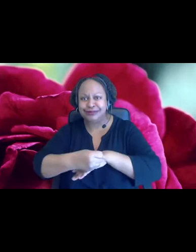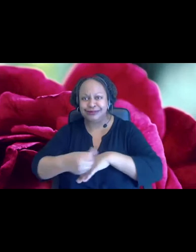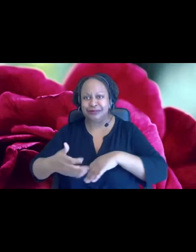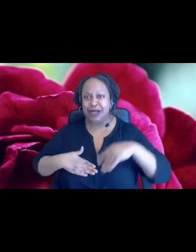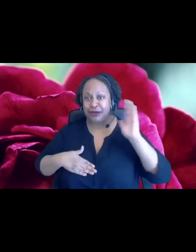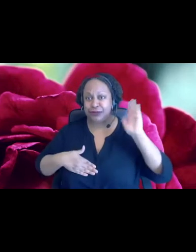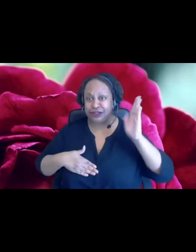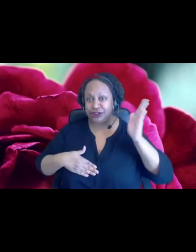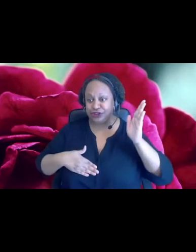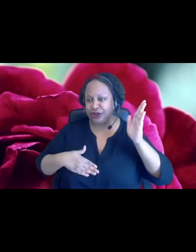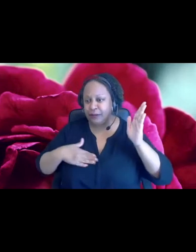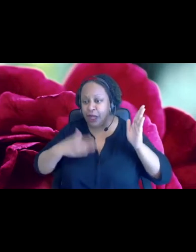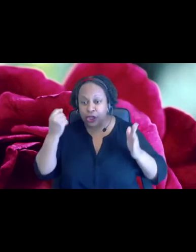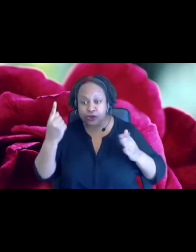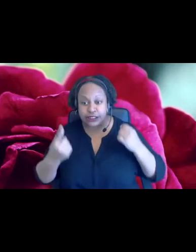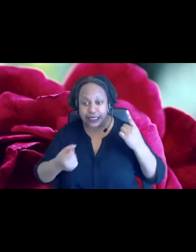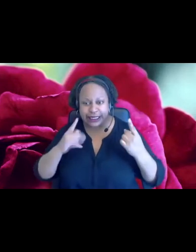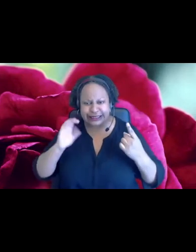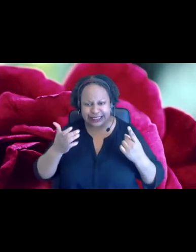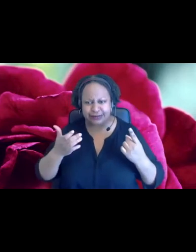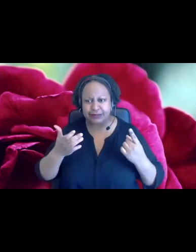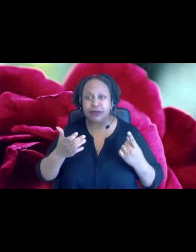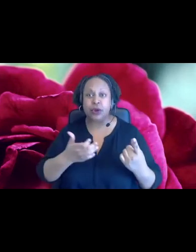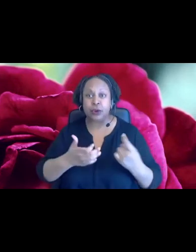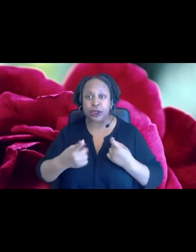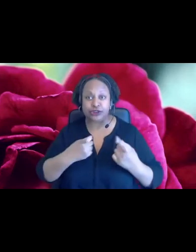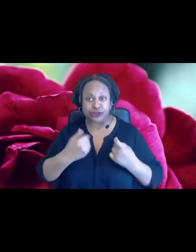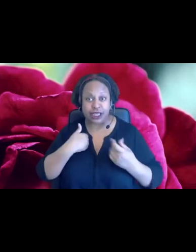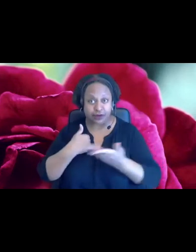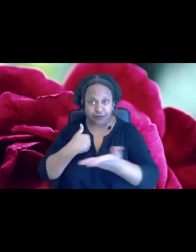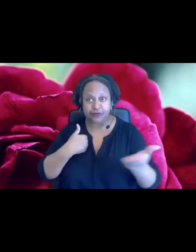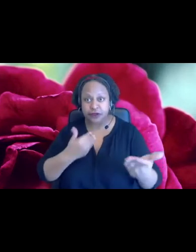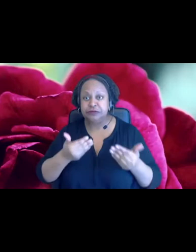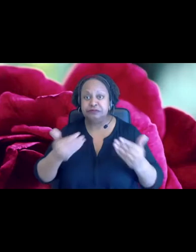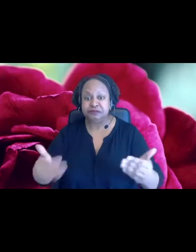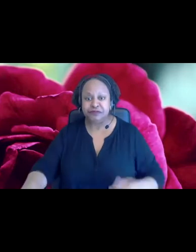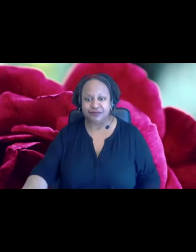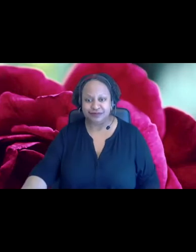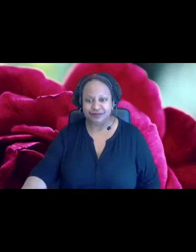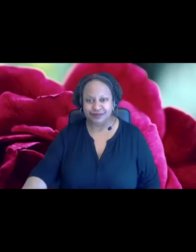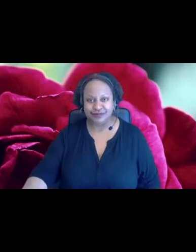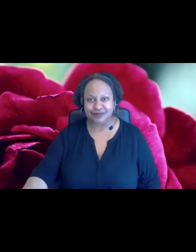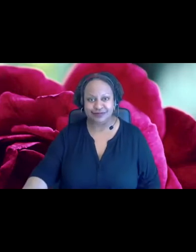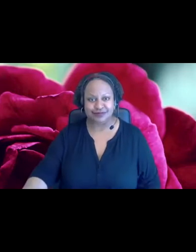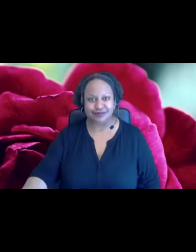that there may be a bunch of questions, and fire away.